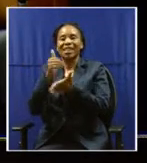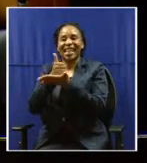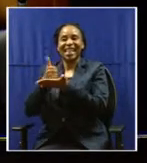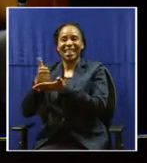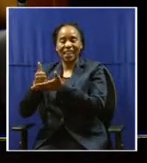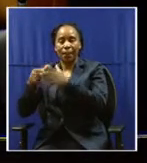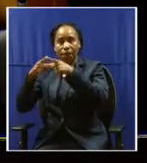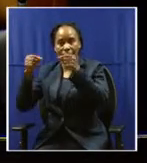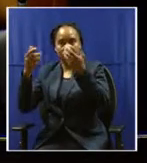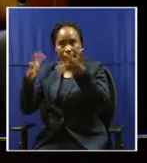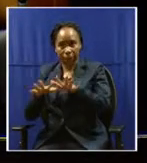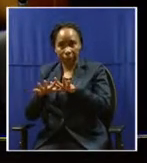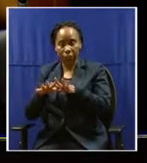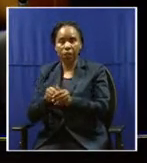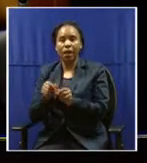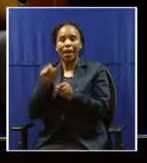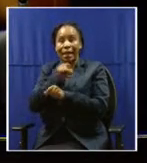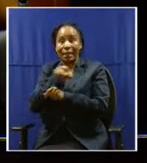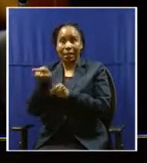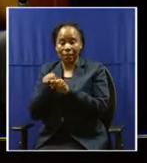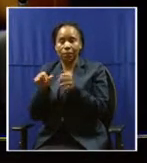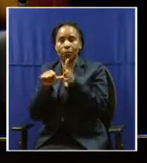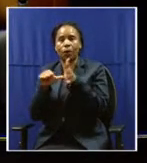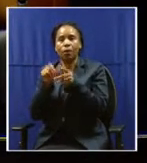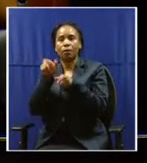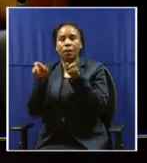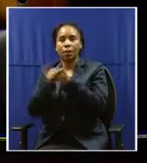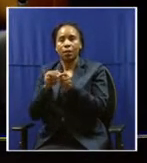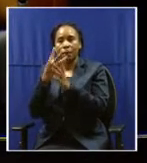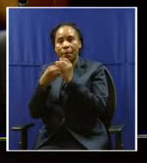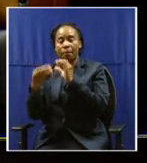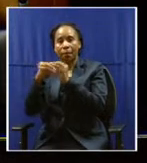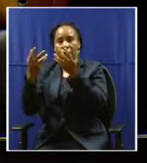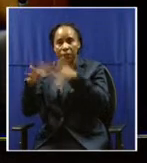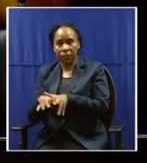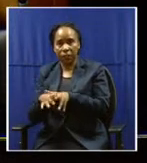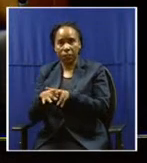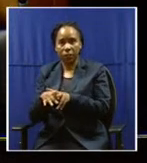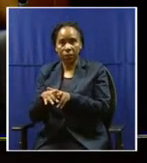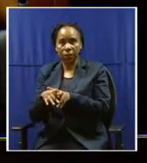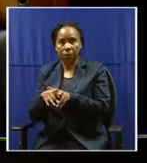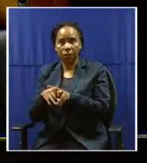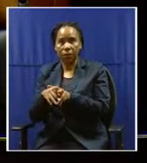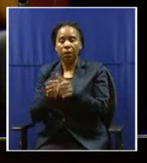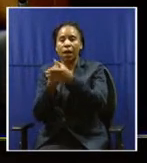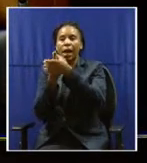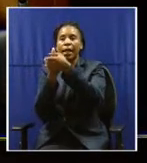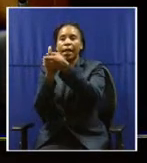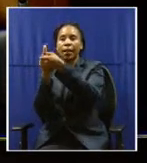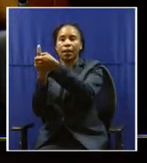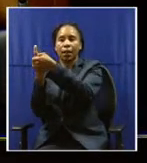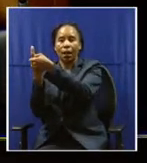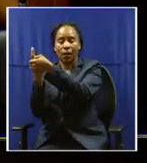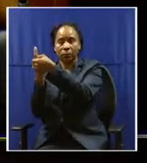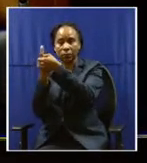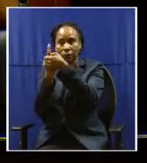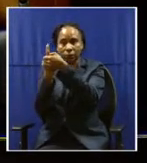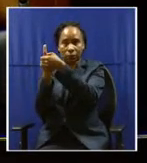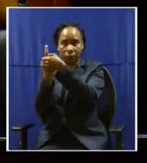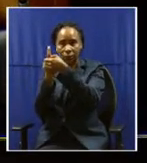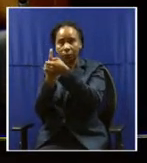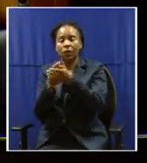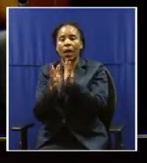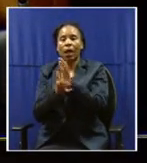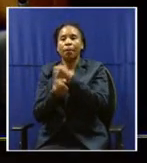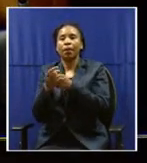the procession has left the chamber, there will be a candle lighting ceremony on the